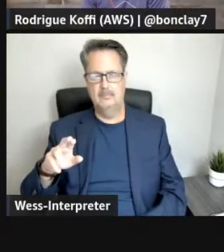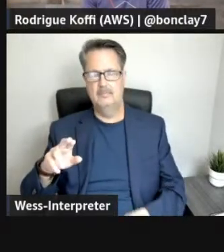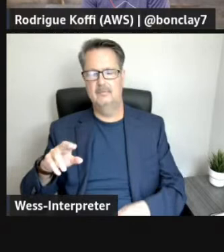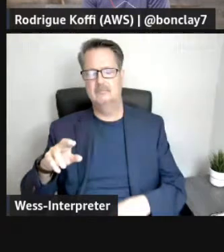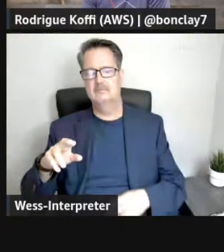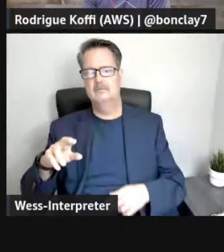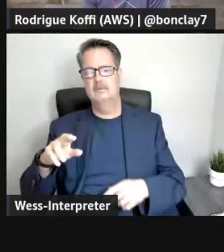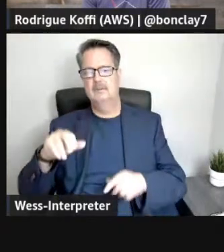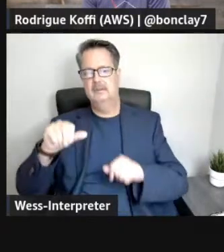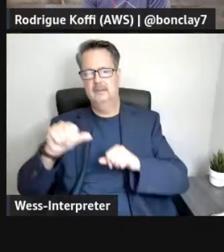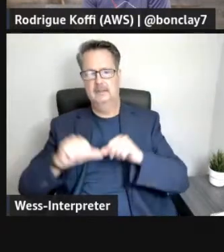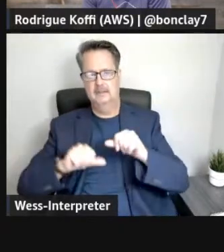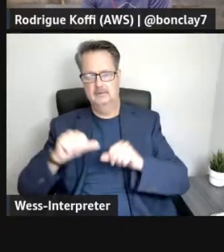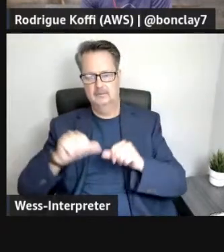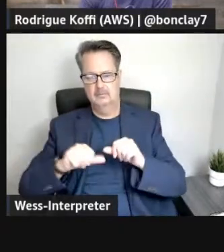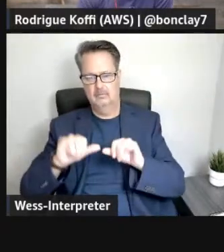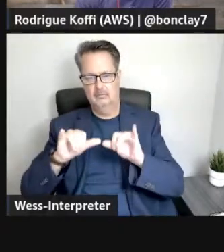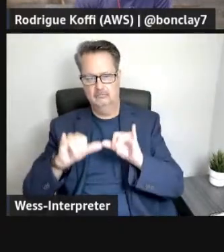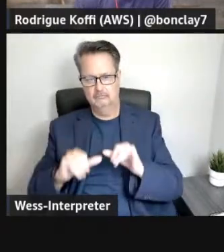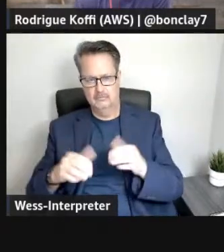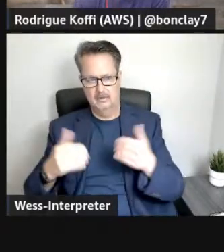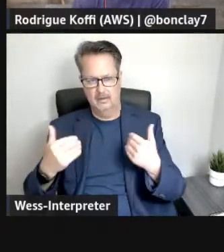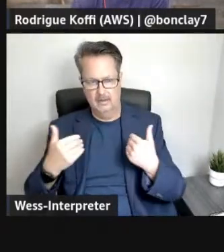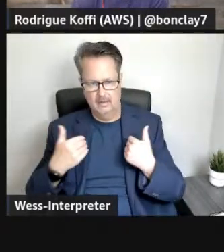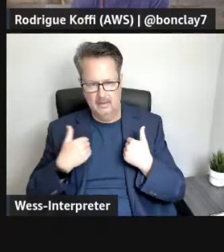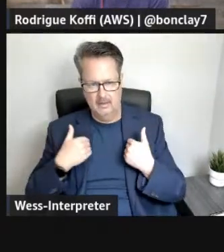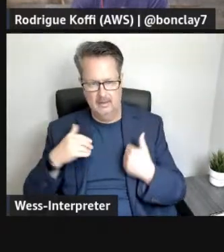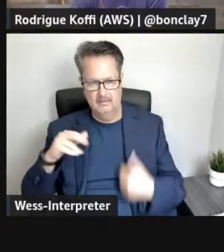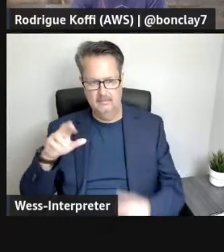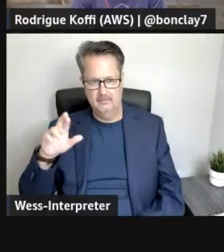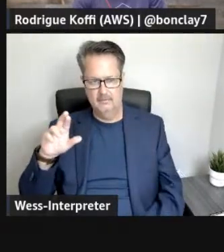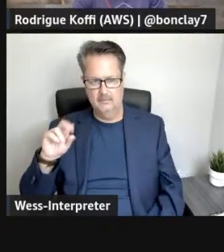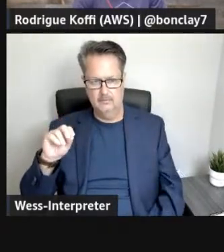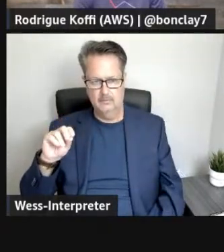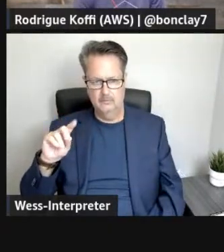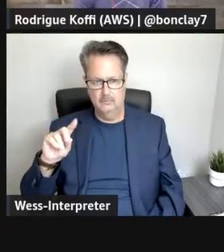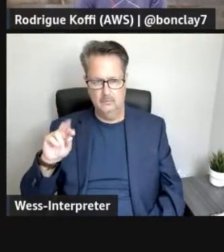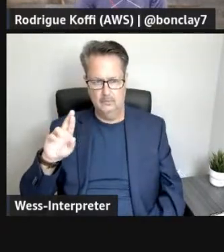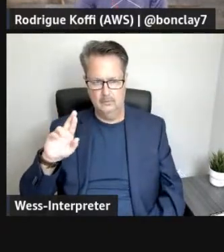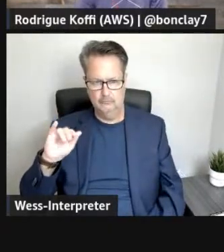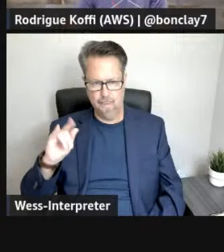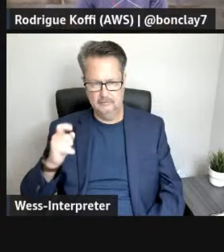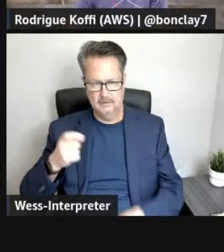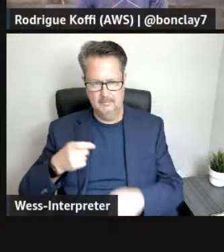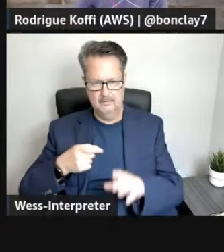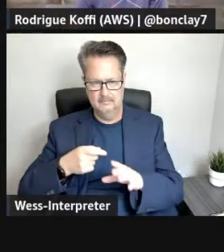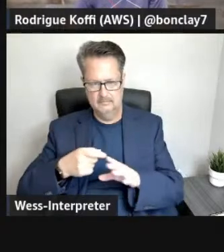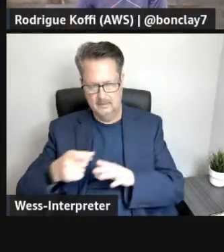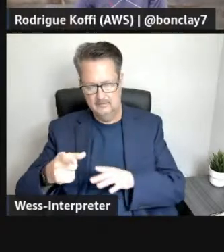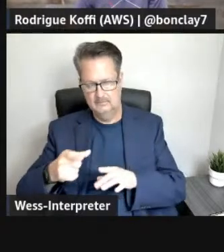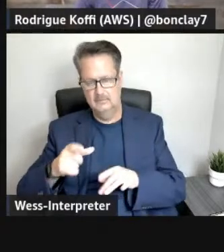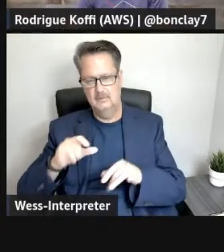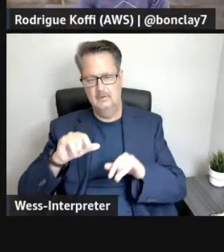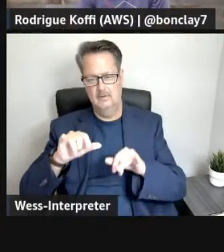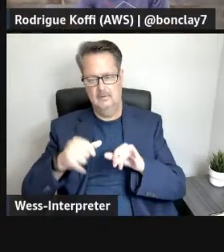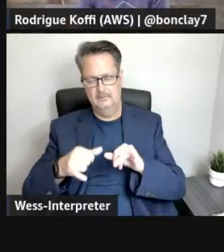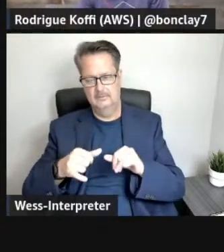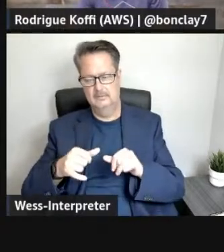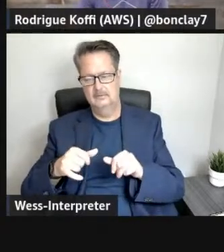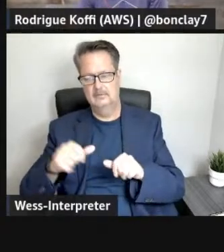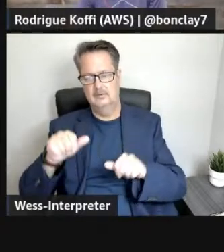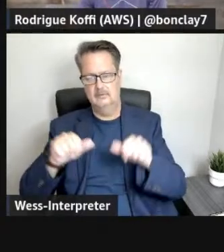have Rodrigue. Yeah. Hi, everyone. My name is Rodrigue. I'm a Specialist Solutions Architect, also focusing on